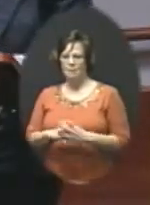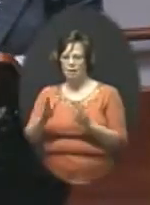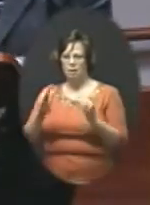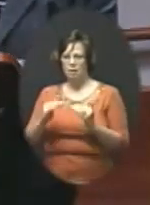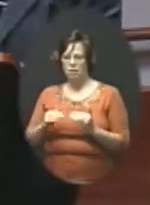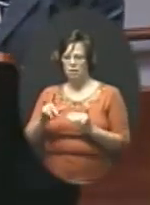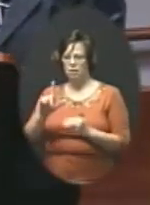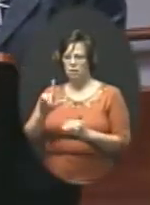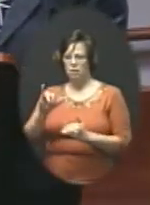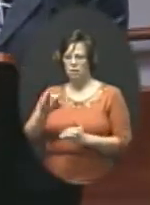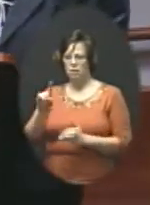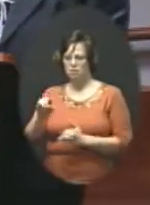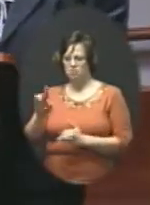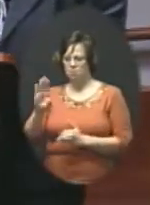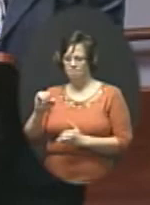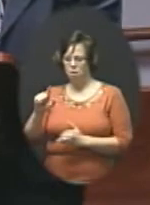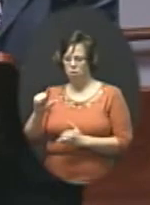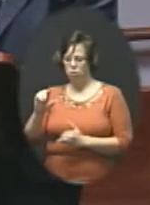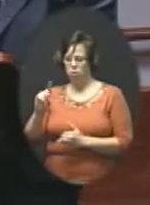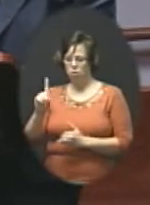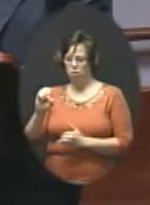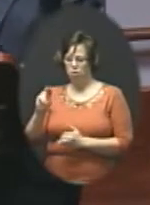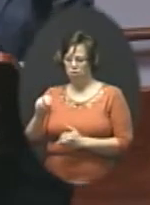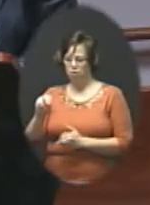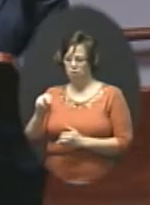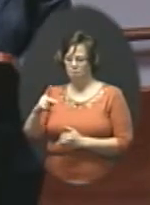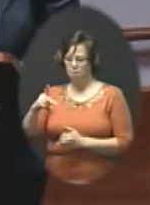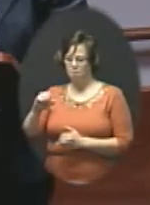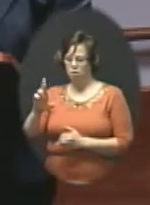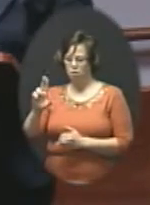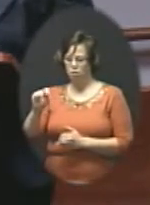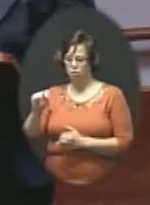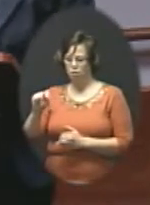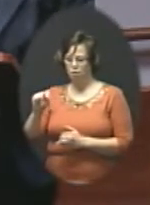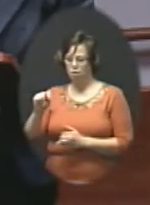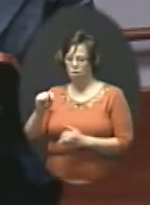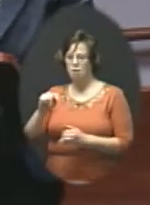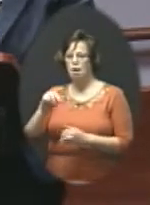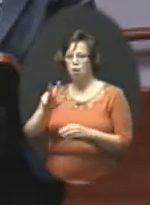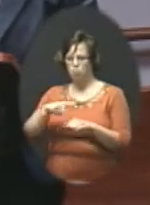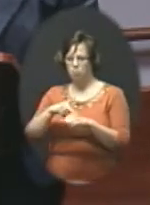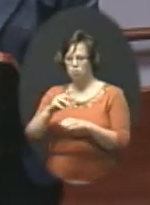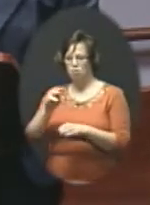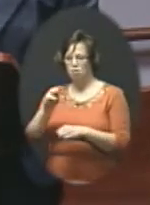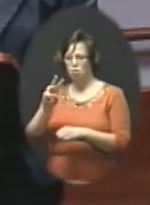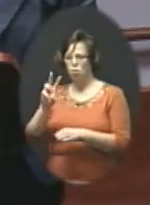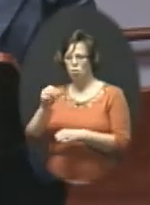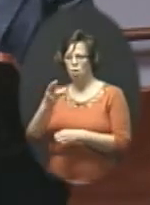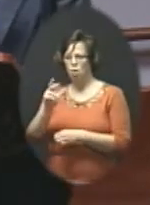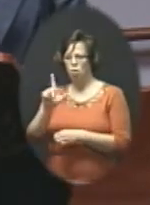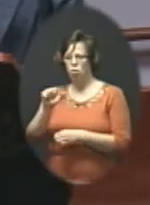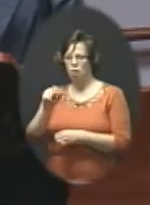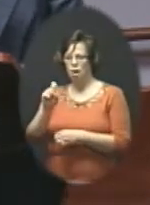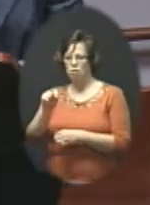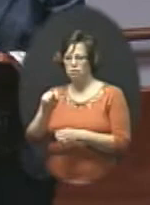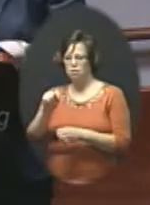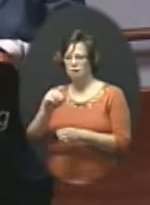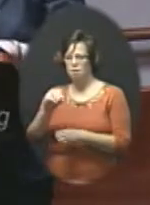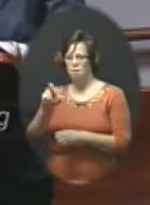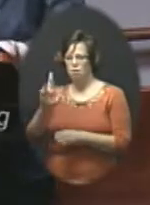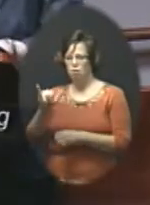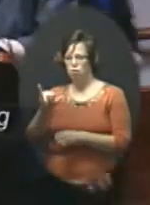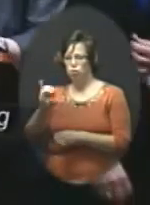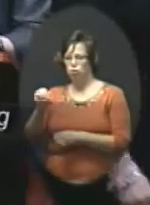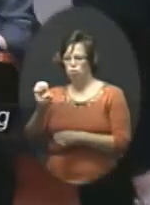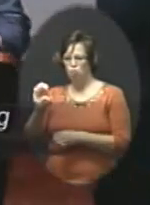Next, we'd like to ask Liz Bogdan from Pioneer Trail to come forward. And her principal, Mike Walguest, and District Language Arts and Title I Coordinator Mary Jo Fox are already up